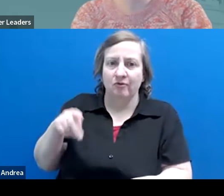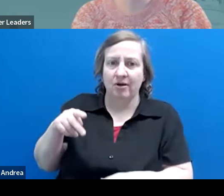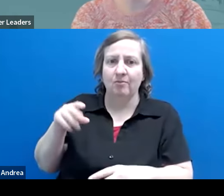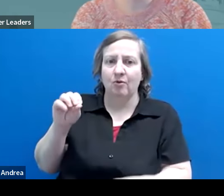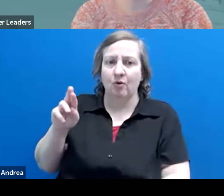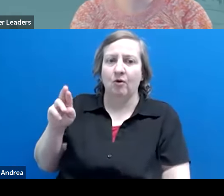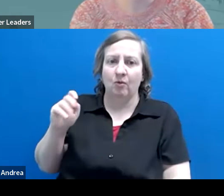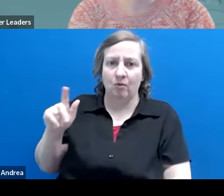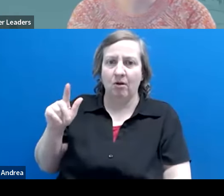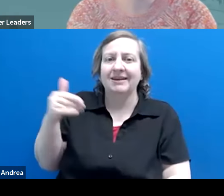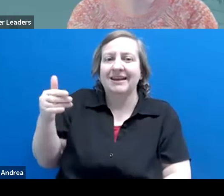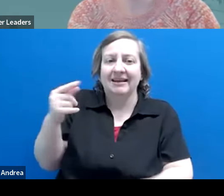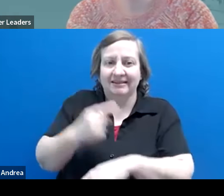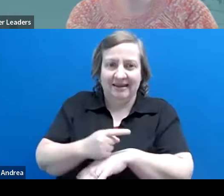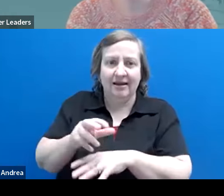The next day appointments.